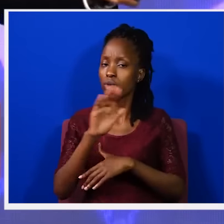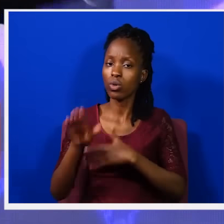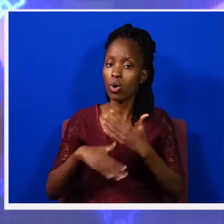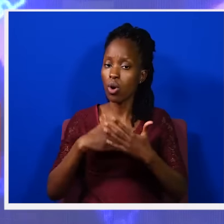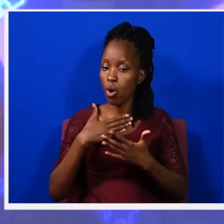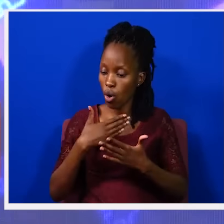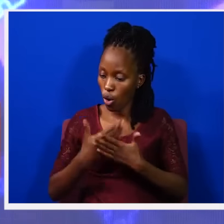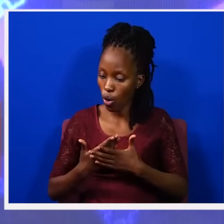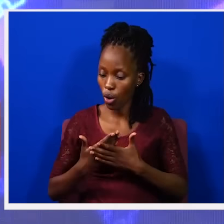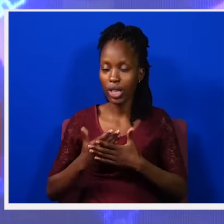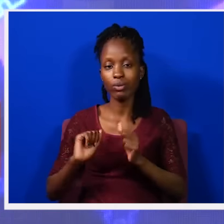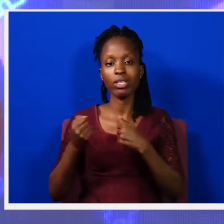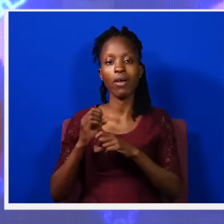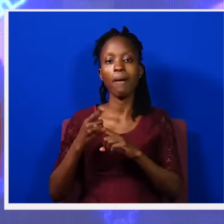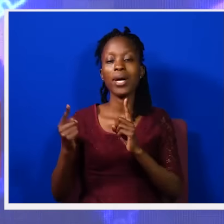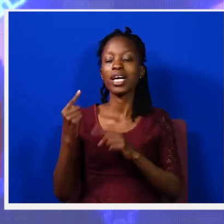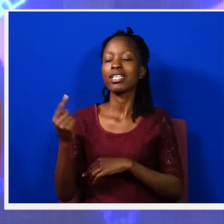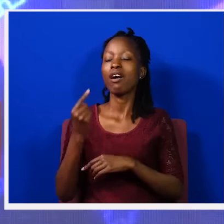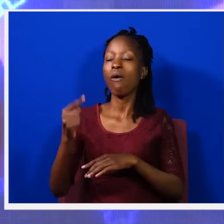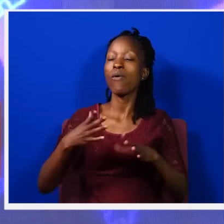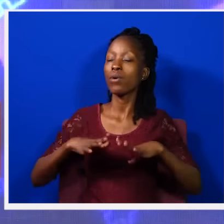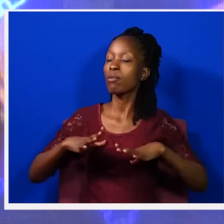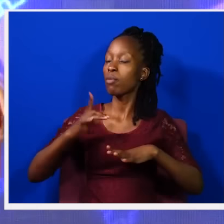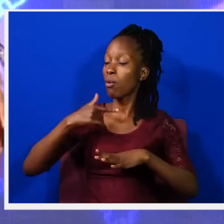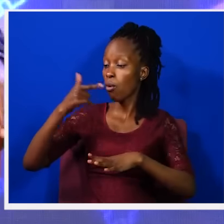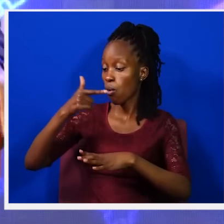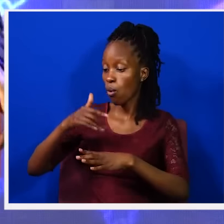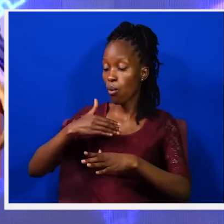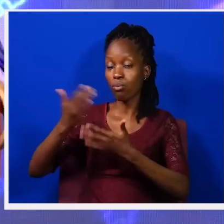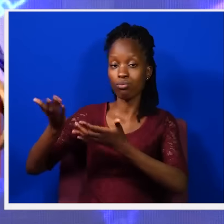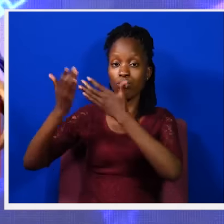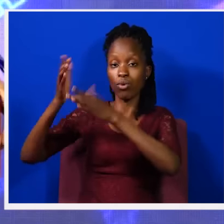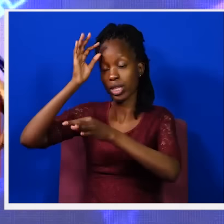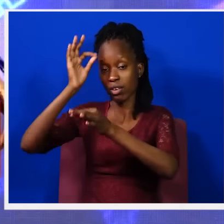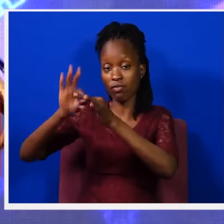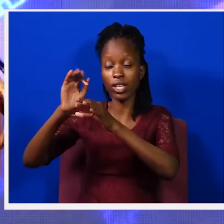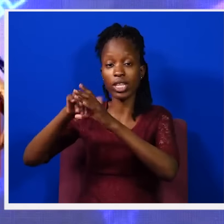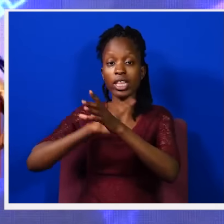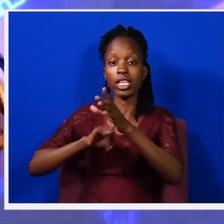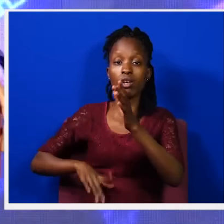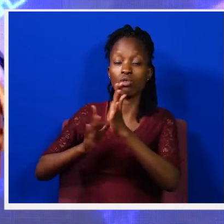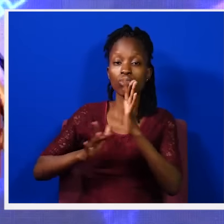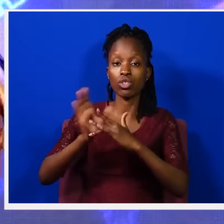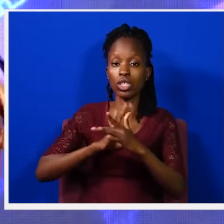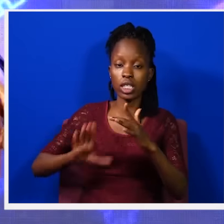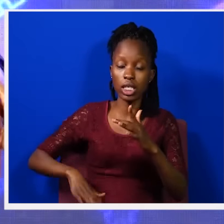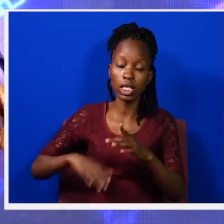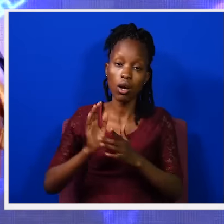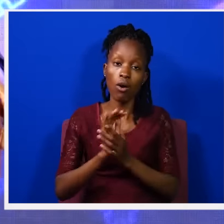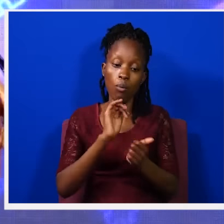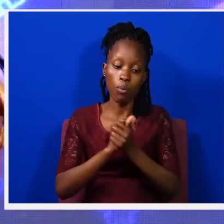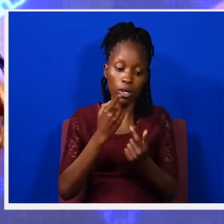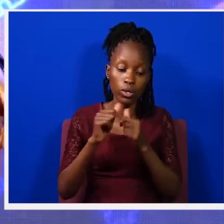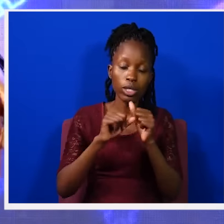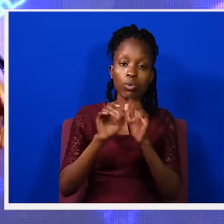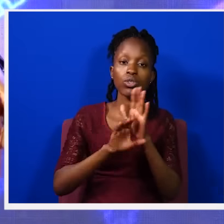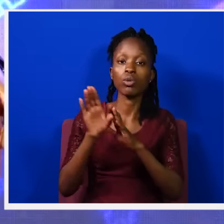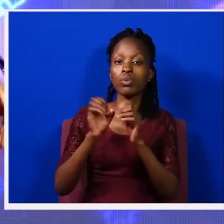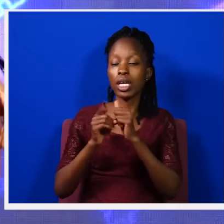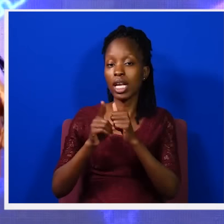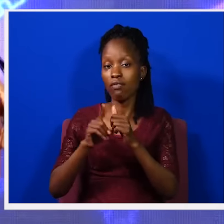all, but only those who would put their faith in the Lord Jesus Christ, whom he refers to in chapter 11 of the